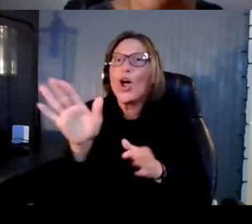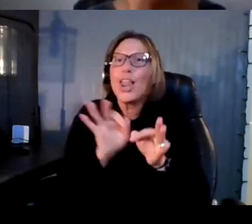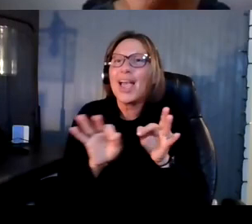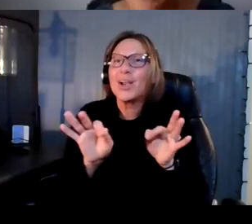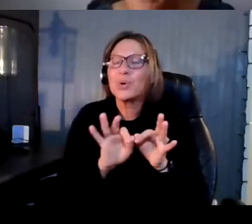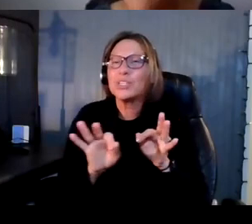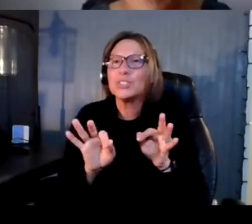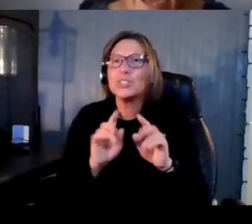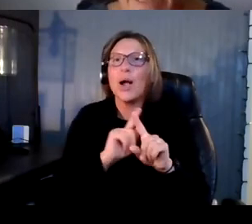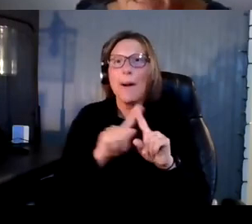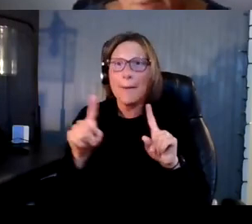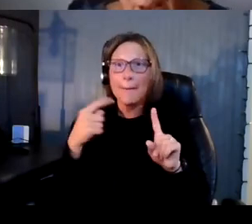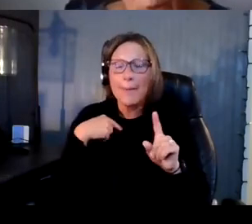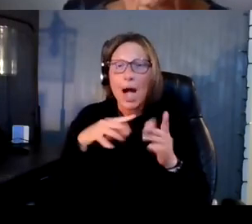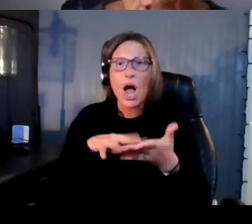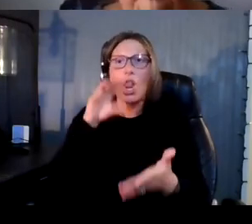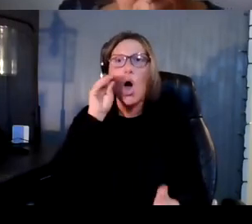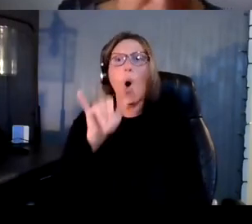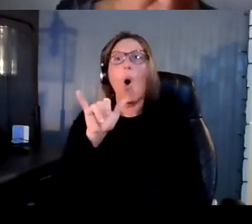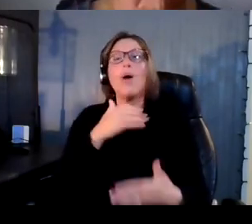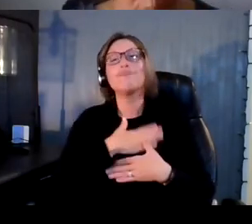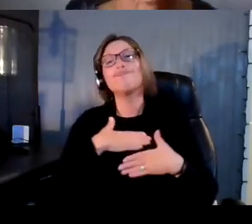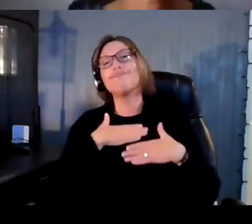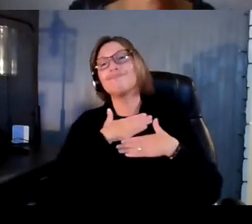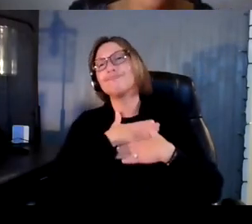I did, man, we had a blast playing with each other.